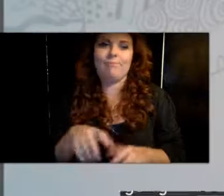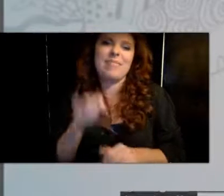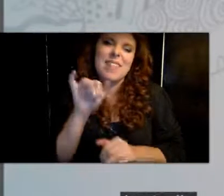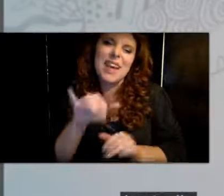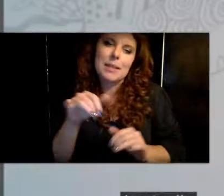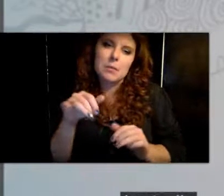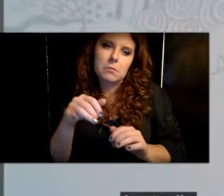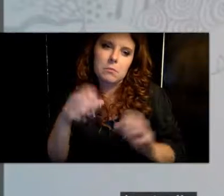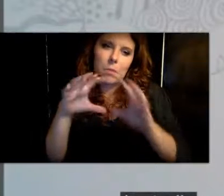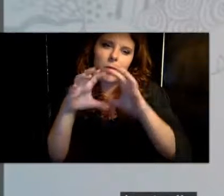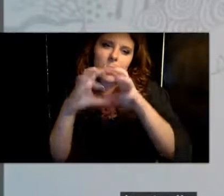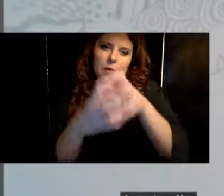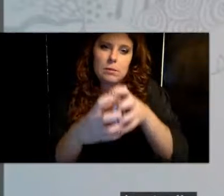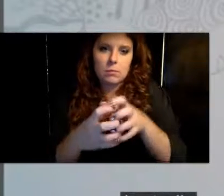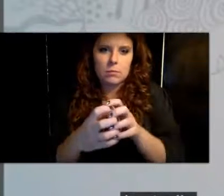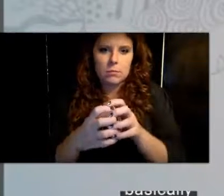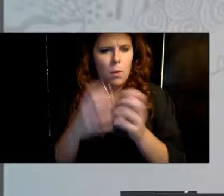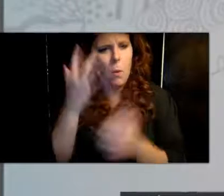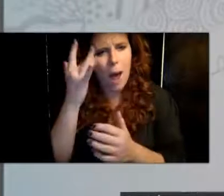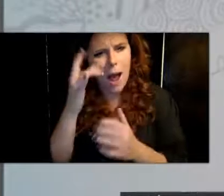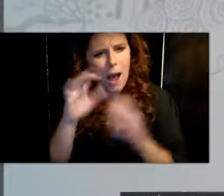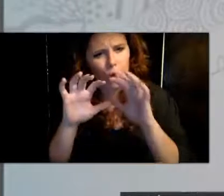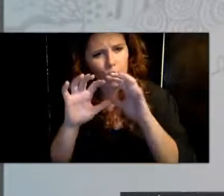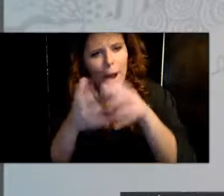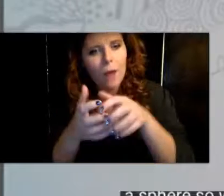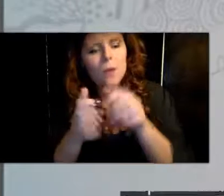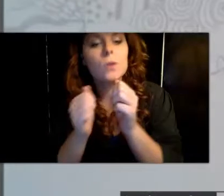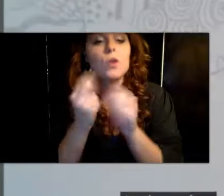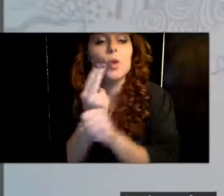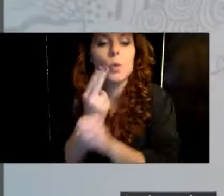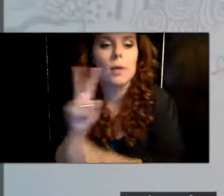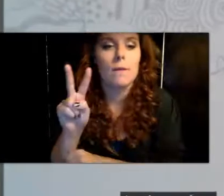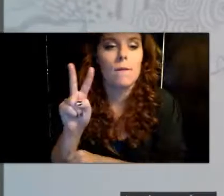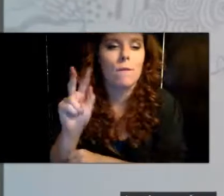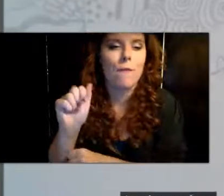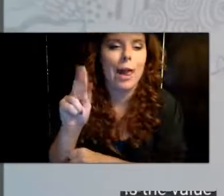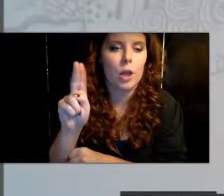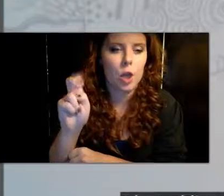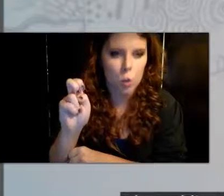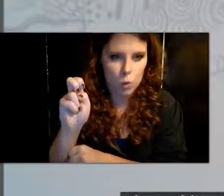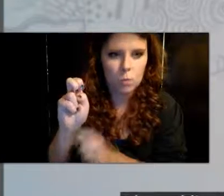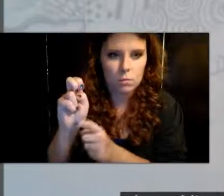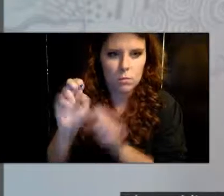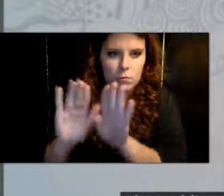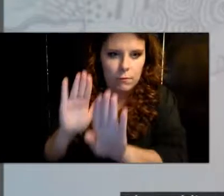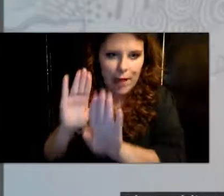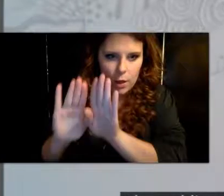basically a sphere. So what makes it look rounded is the value. Okay, adding your lights, mediums, and darks.